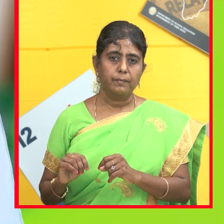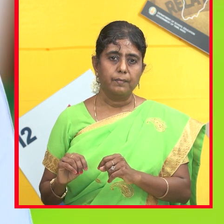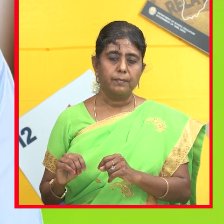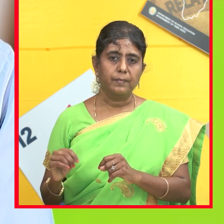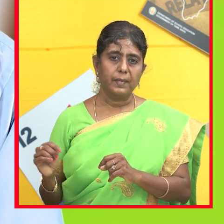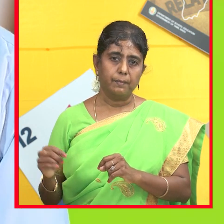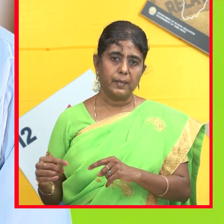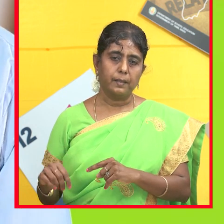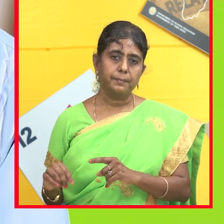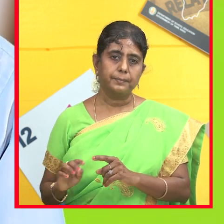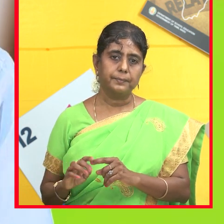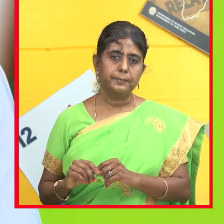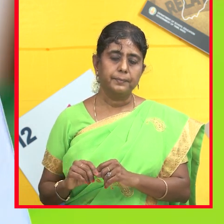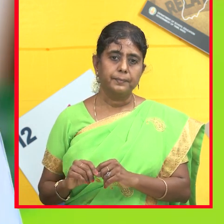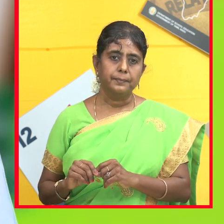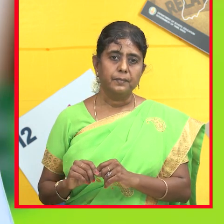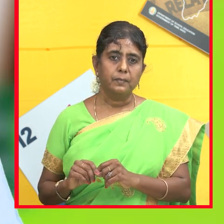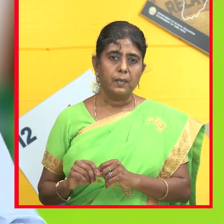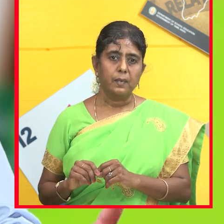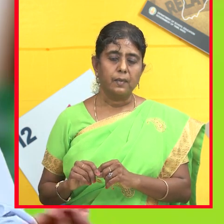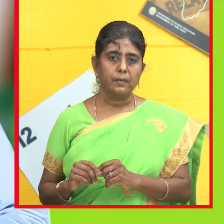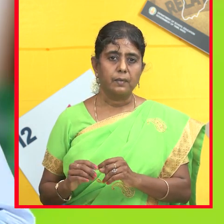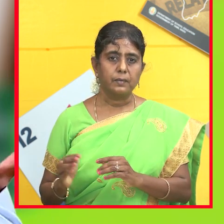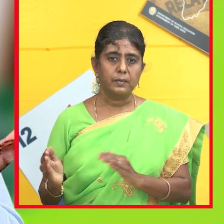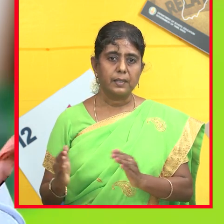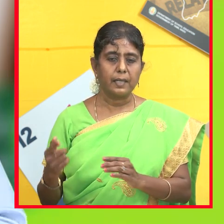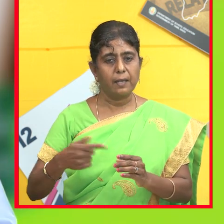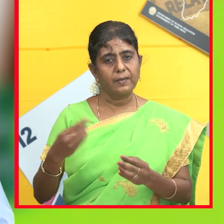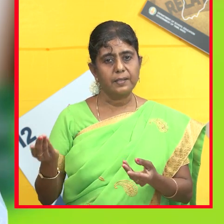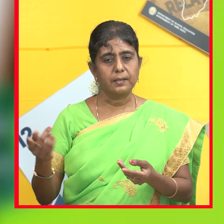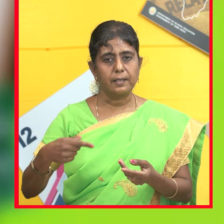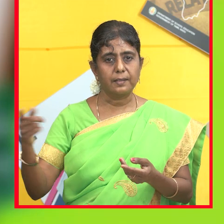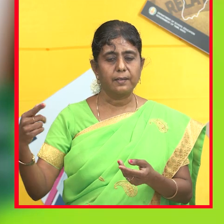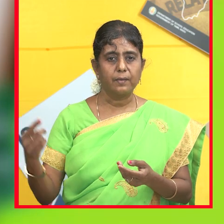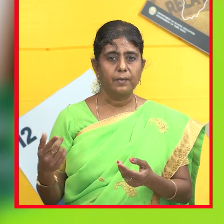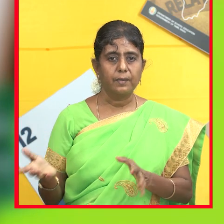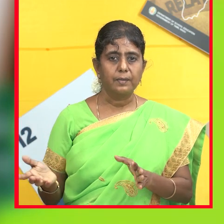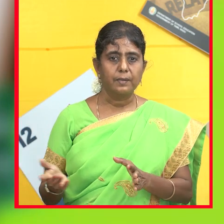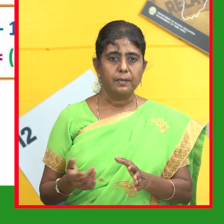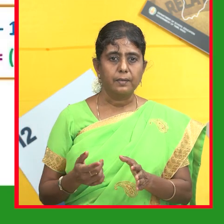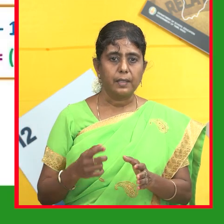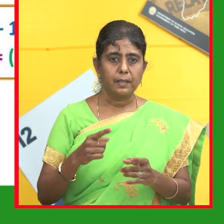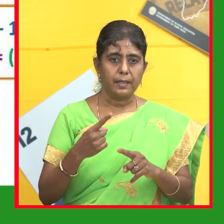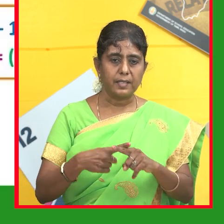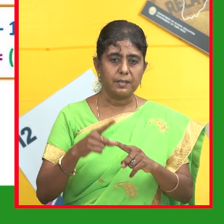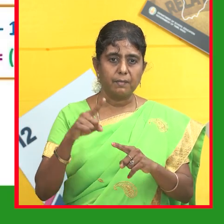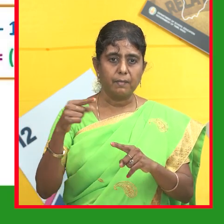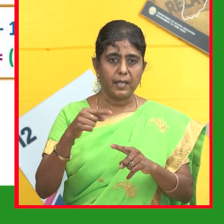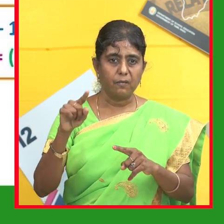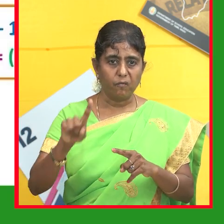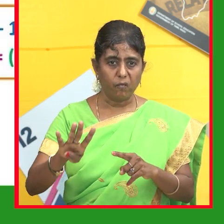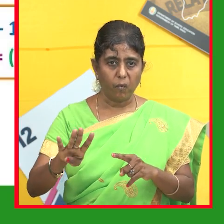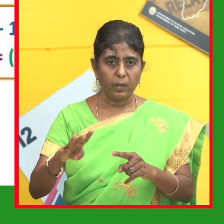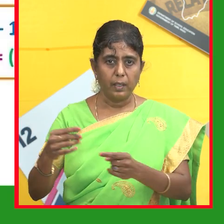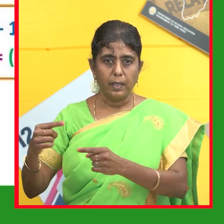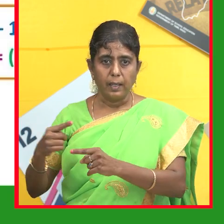x minus 4 is in the denominator. After that we have to do the cancellation. Okay, let's do it. X minus 4 and x minus